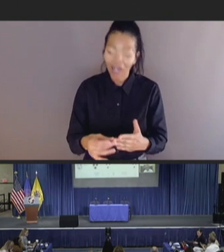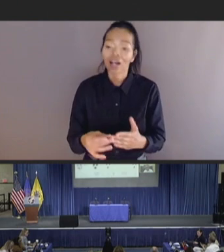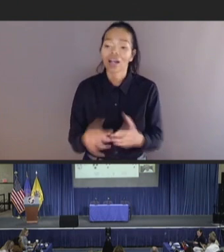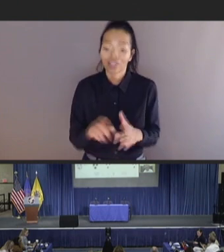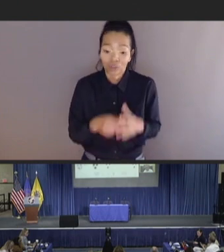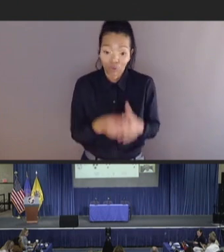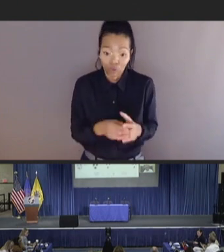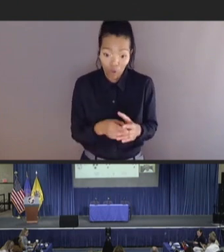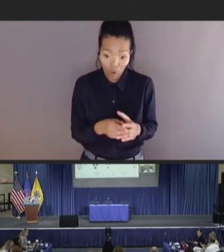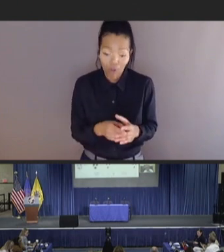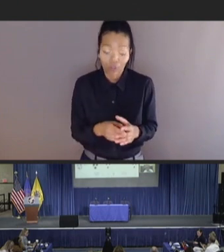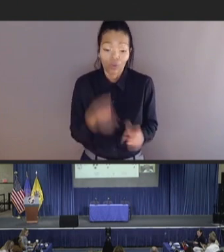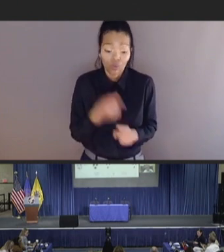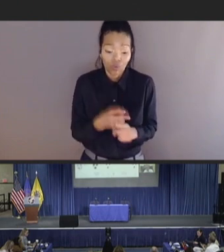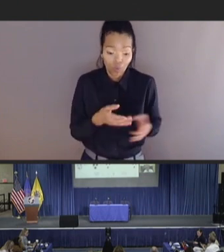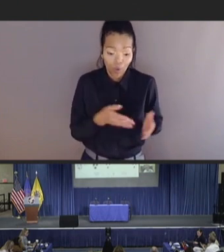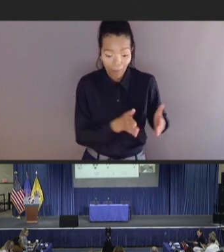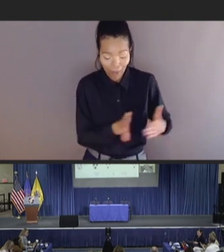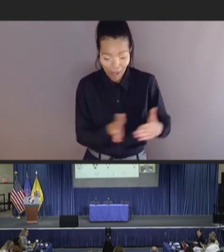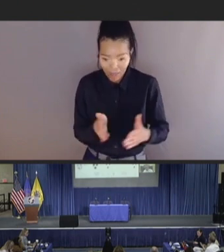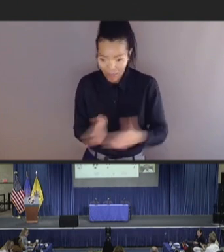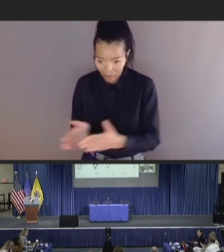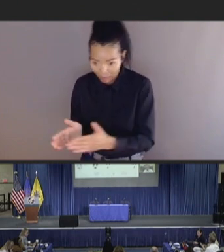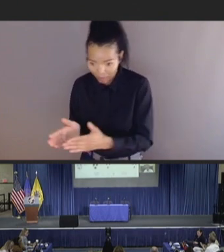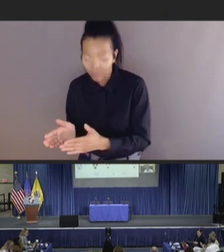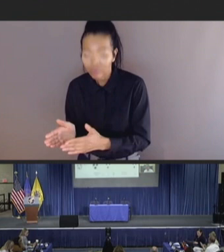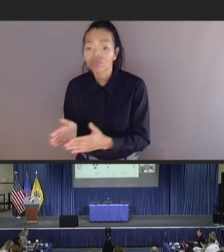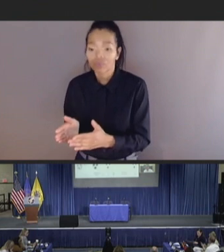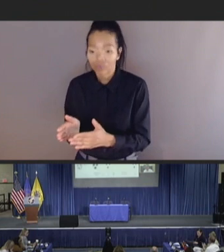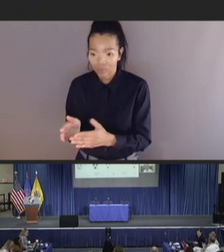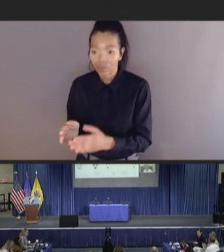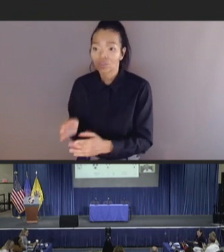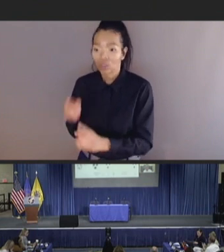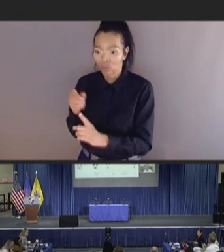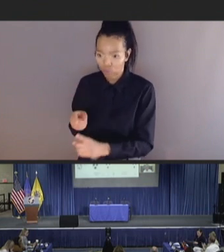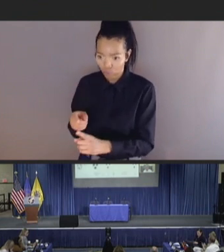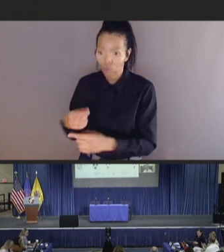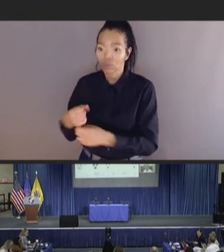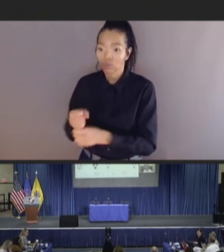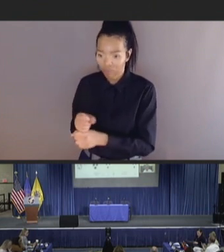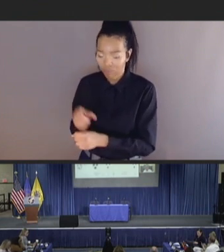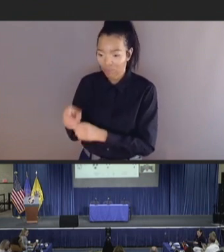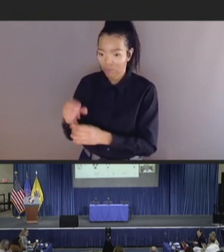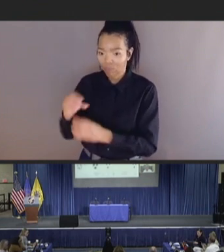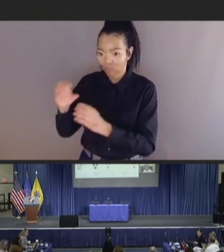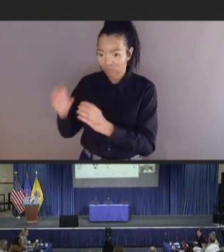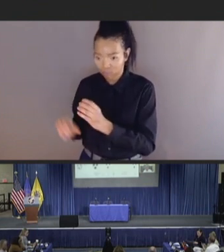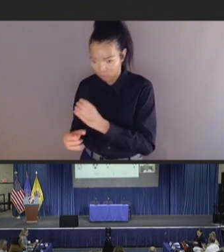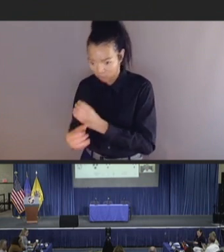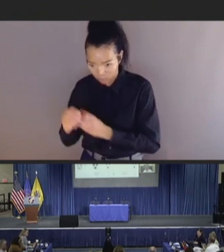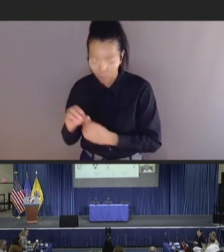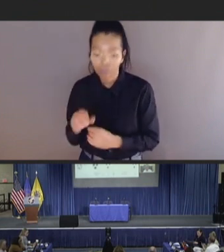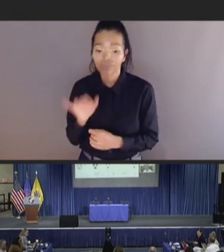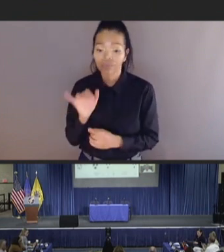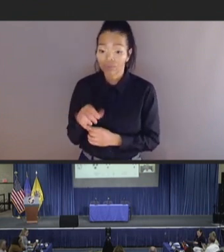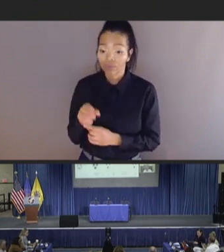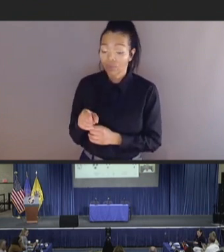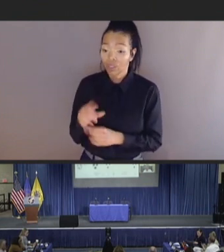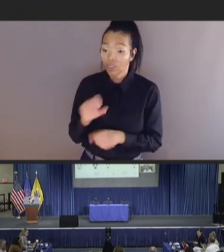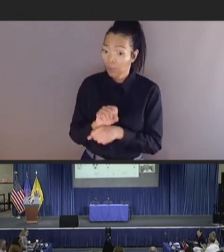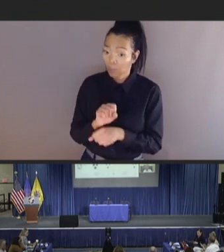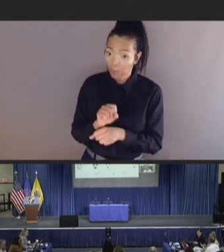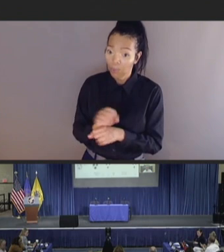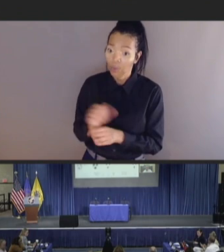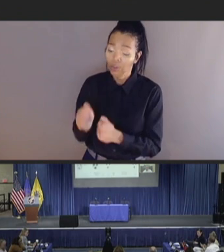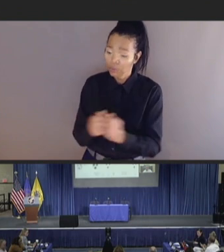into the right path that guide them towards becoming a broadly neutralizing antibody. So this work, together with the